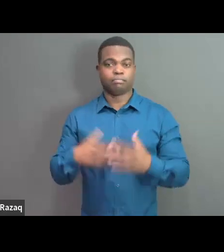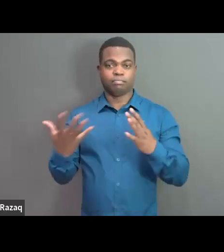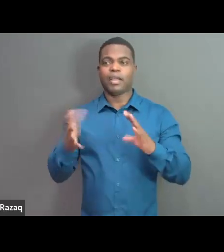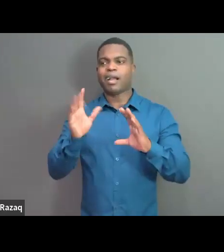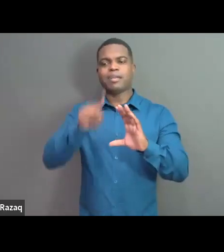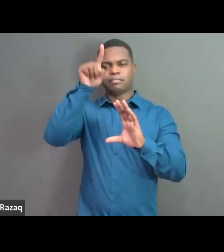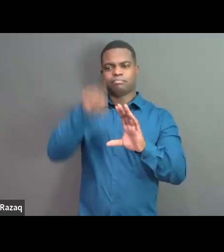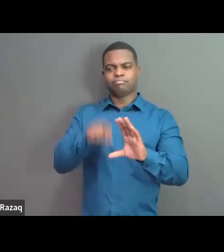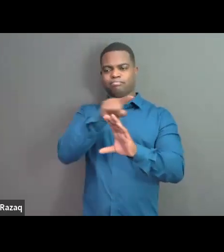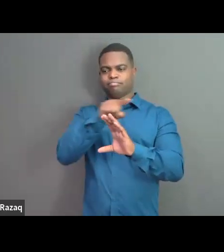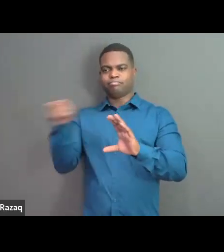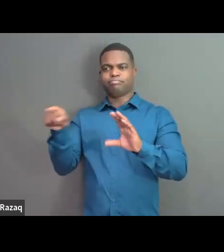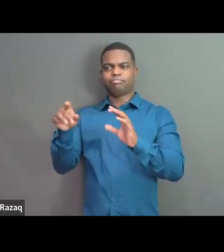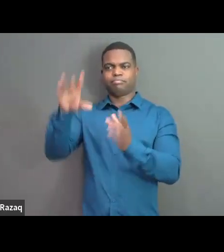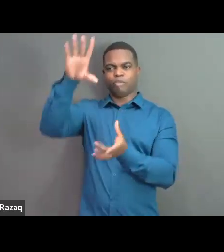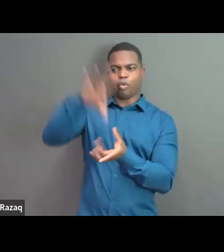the